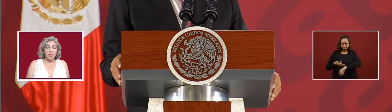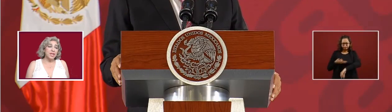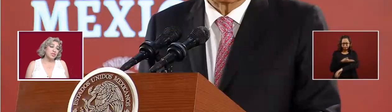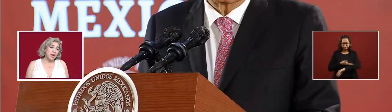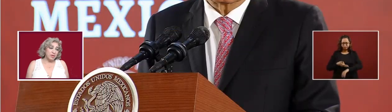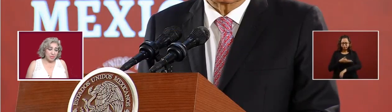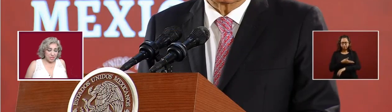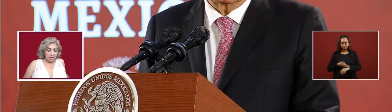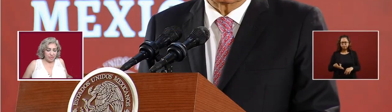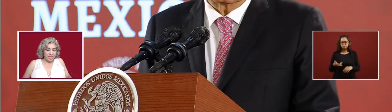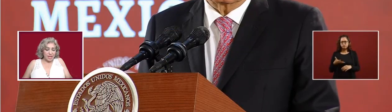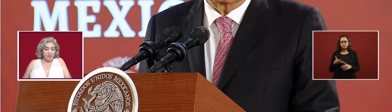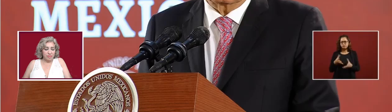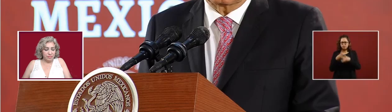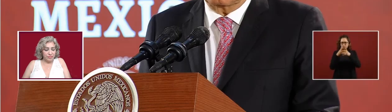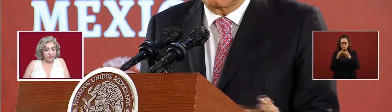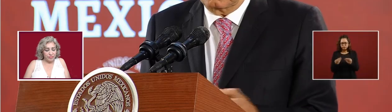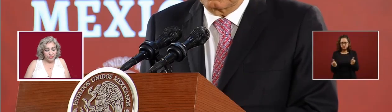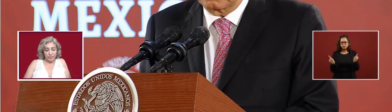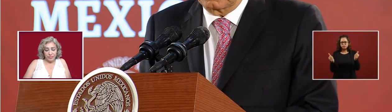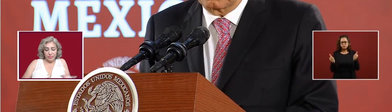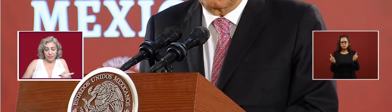So we're going to try to resolve it now.